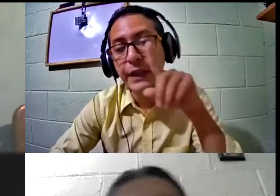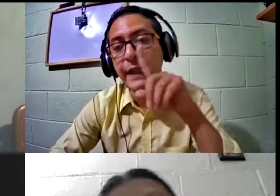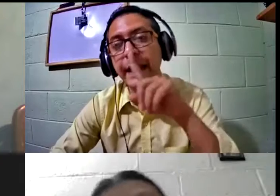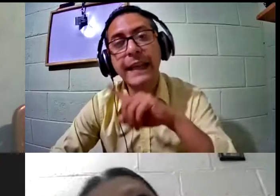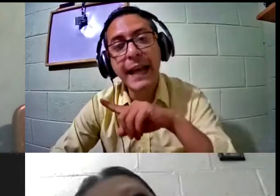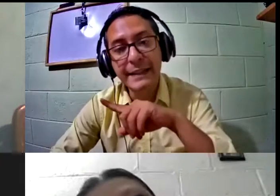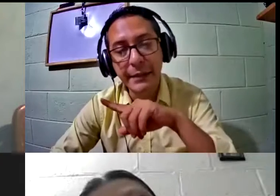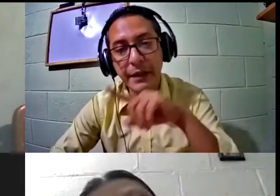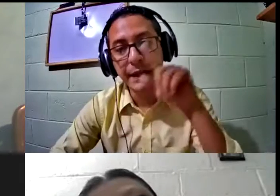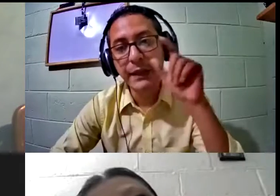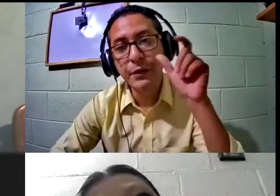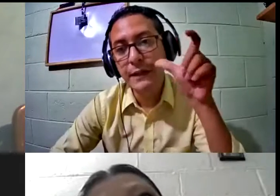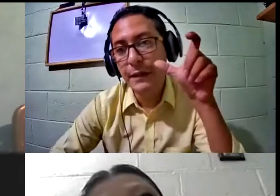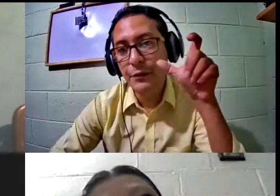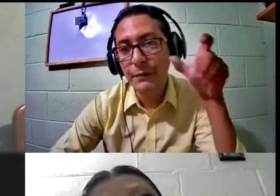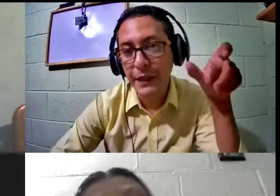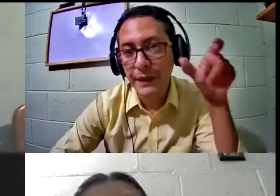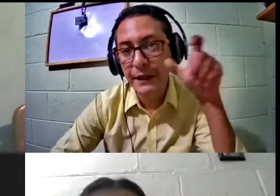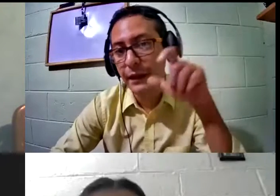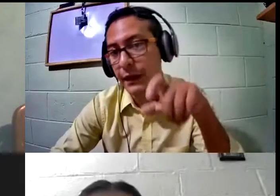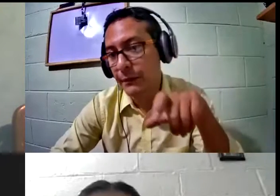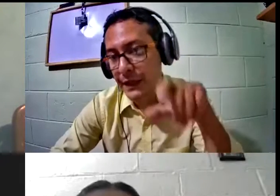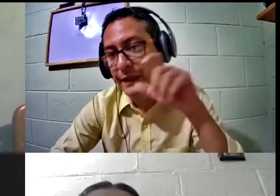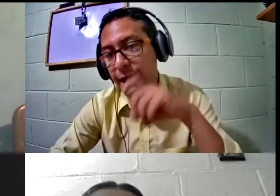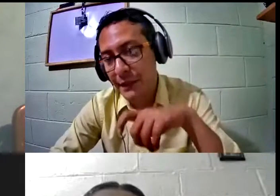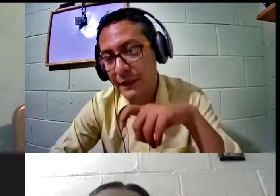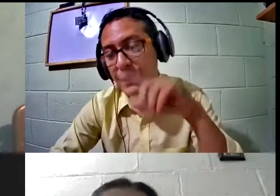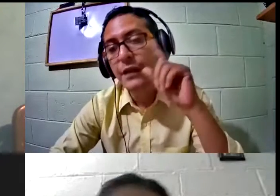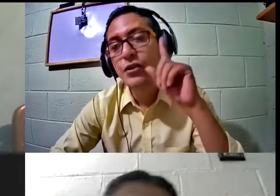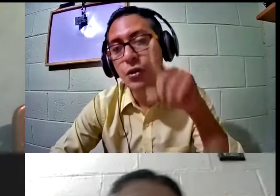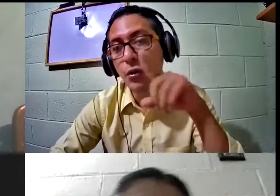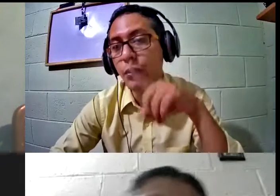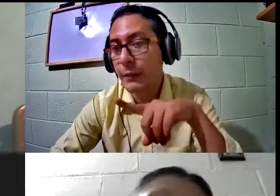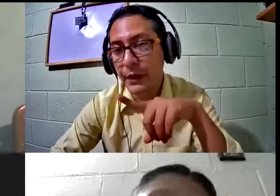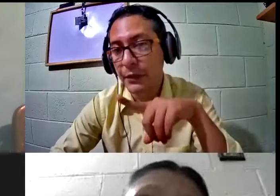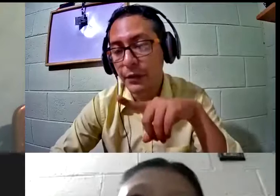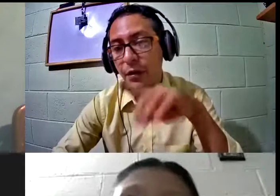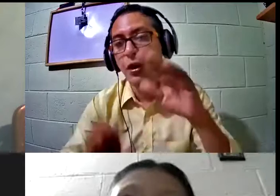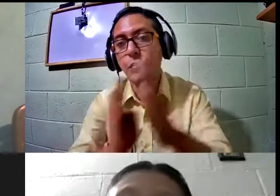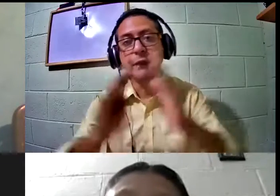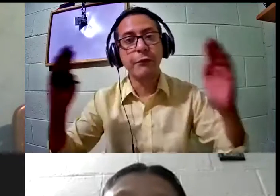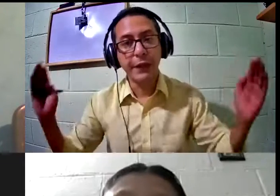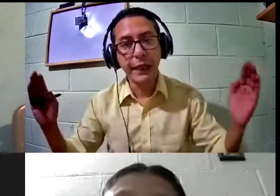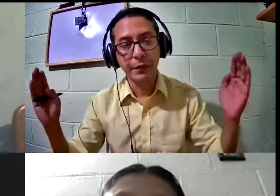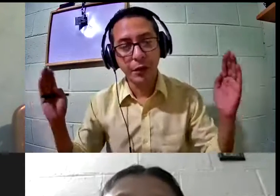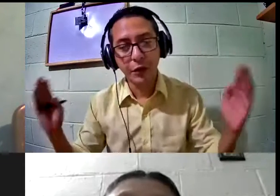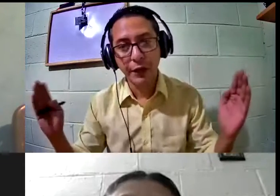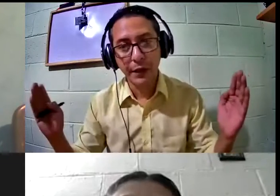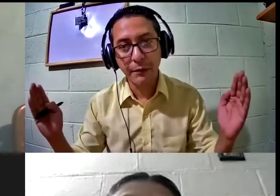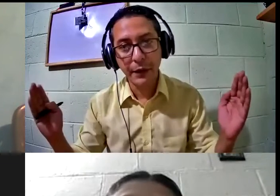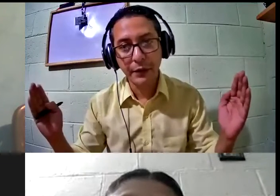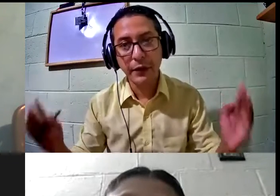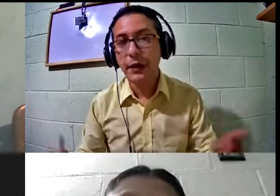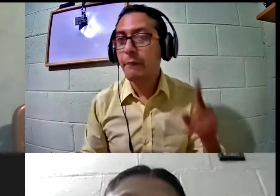just with the last name. En inglés utilizamos el Mr., el Miss, el Mrs. solo con el apellido. Or with the full name. O con el